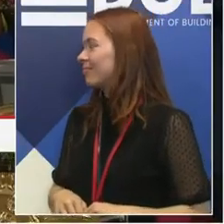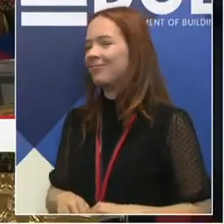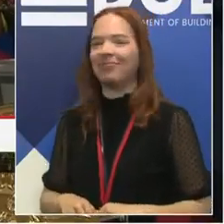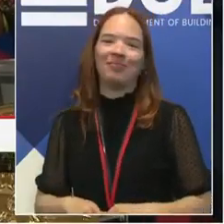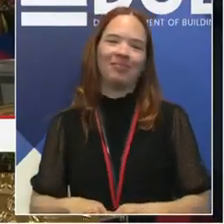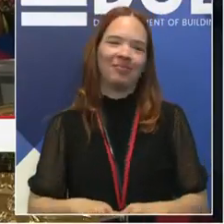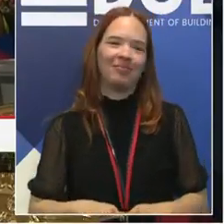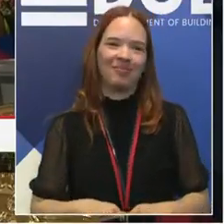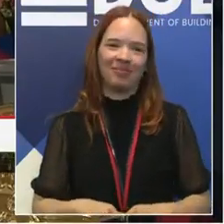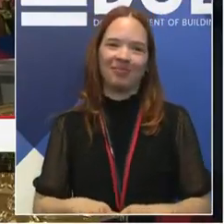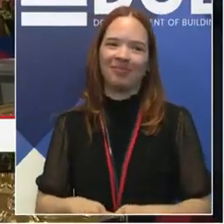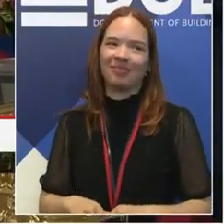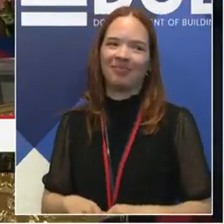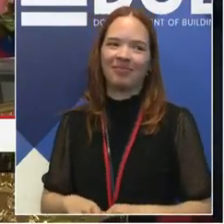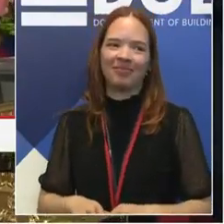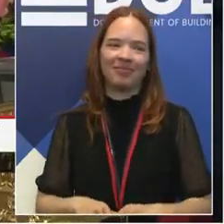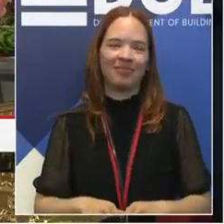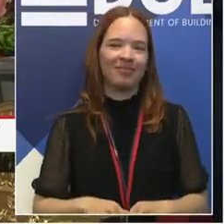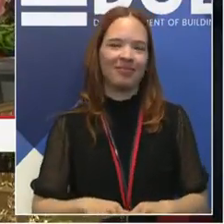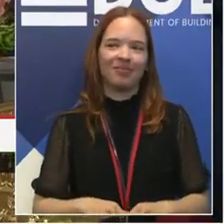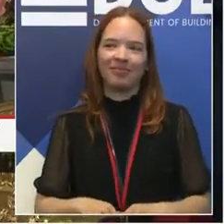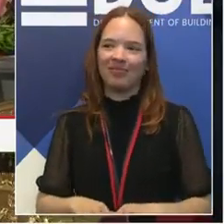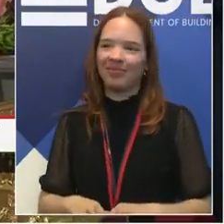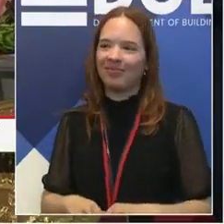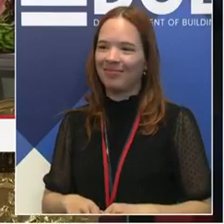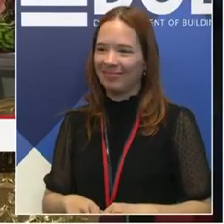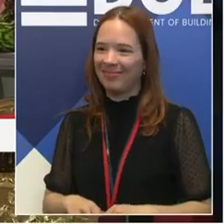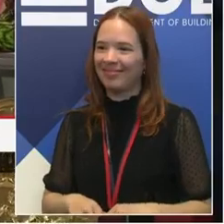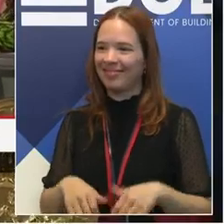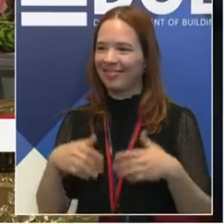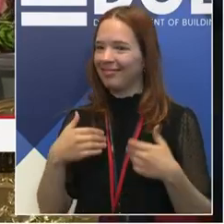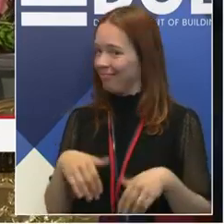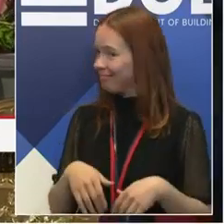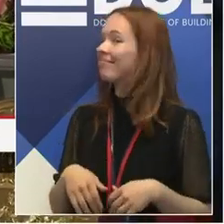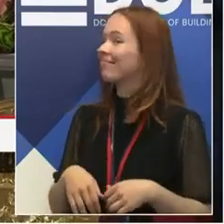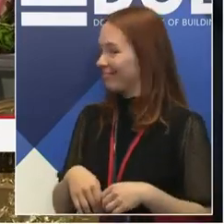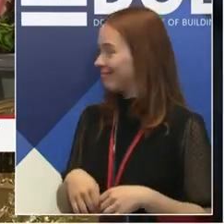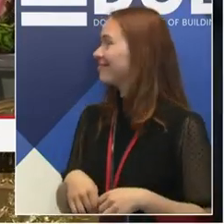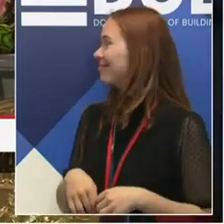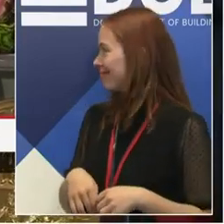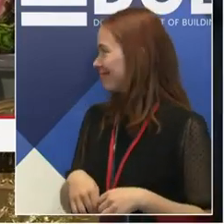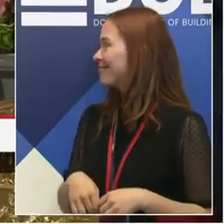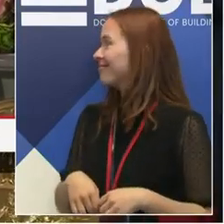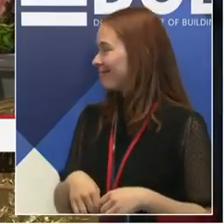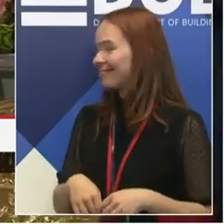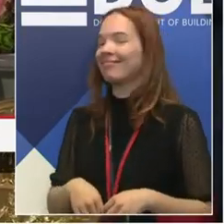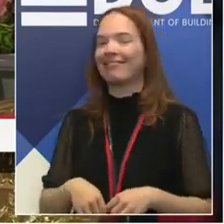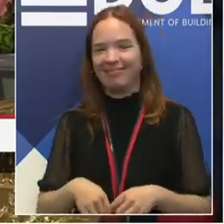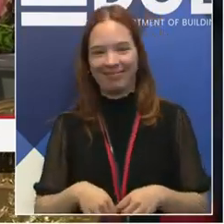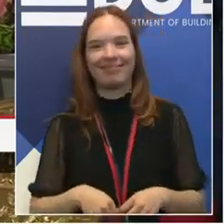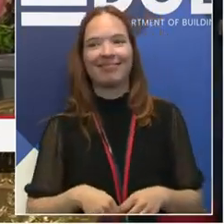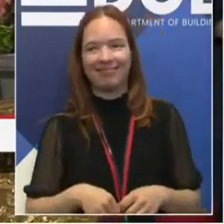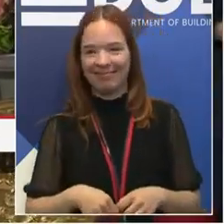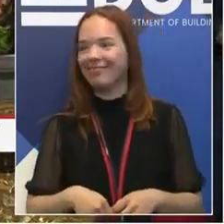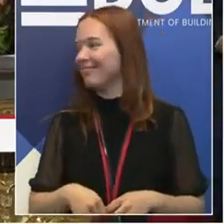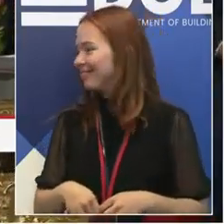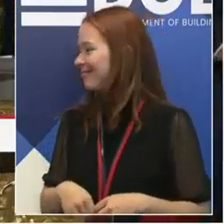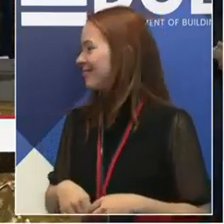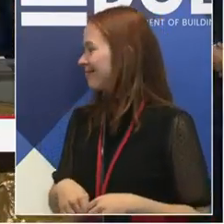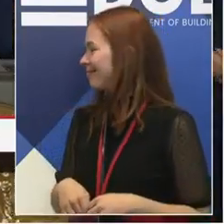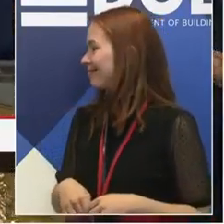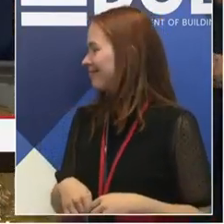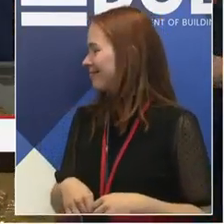You have the first ever bowl like this. It's so cute. Very good. You want to say a few words?